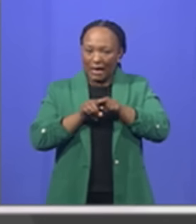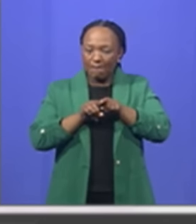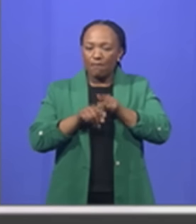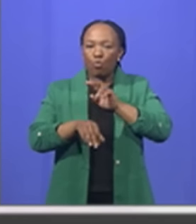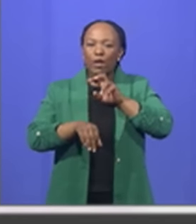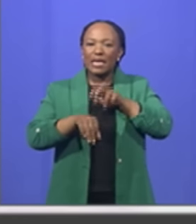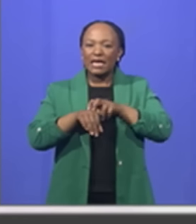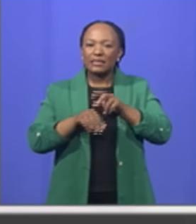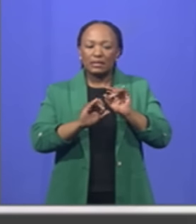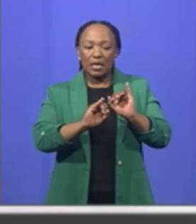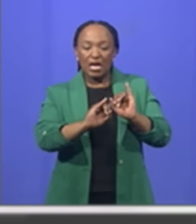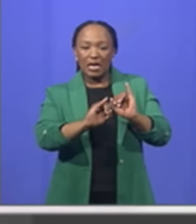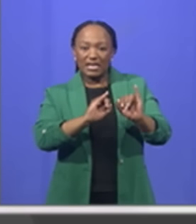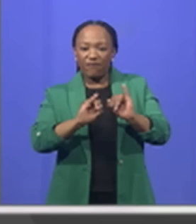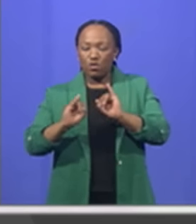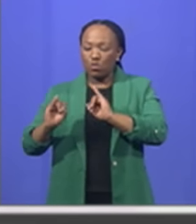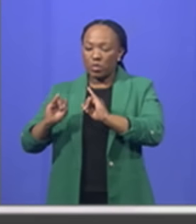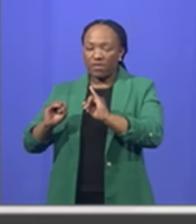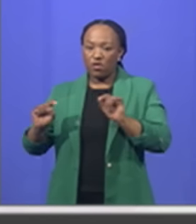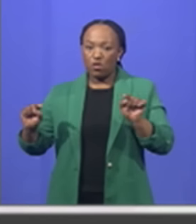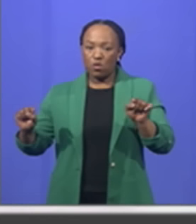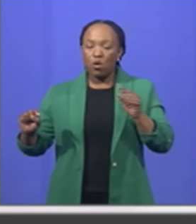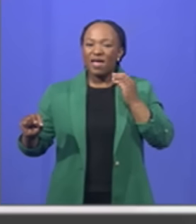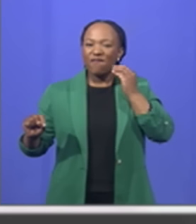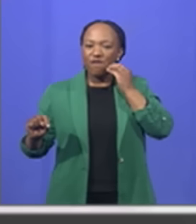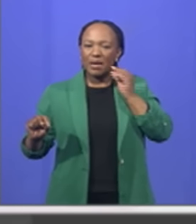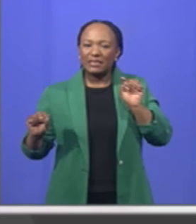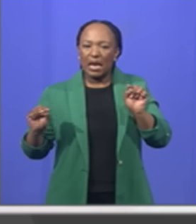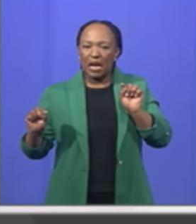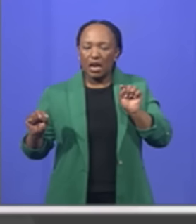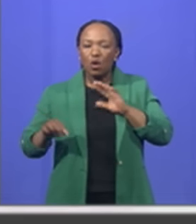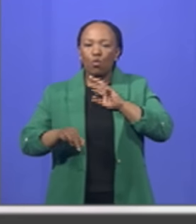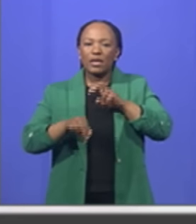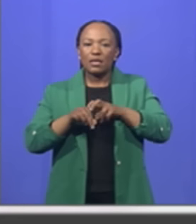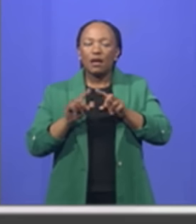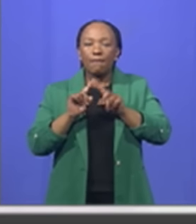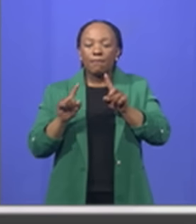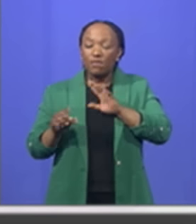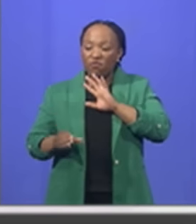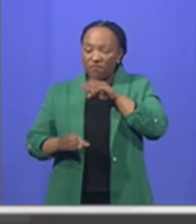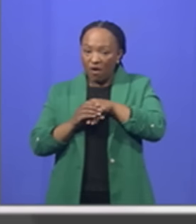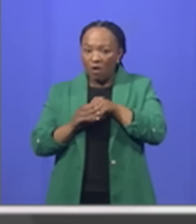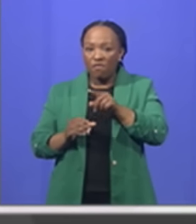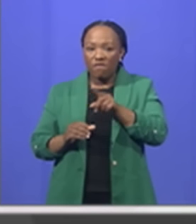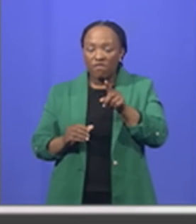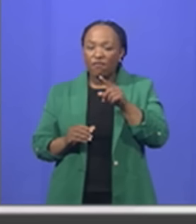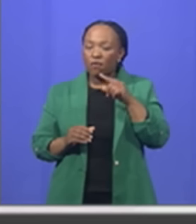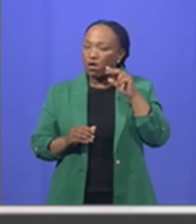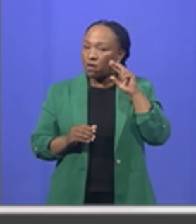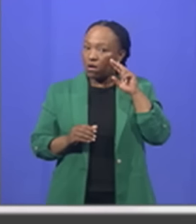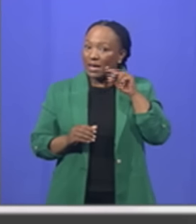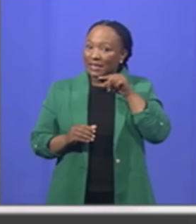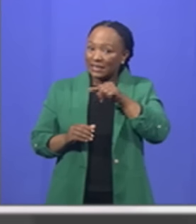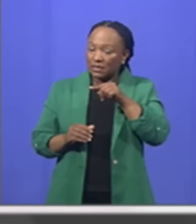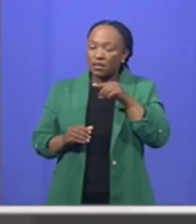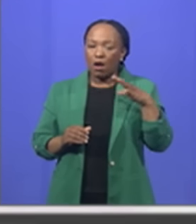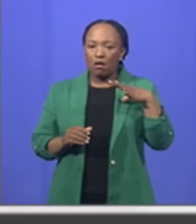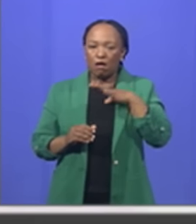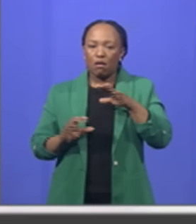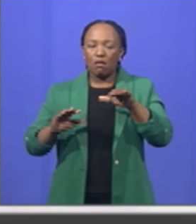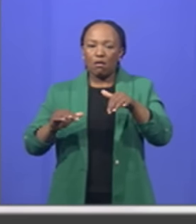to interview and obtain information and evidence from, who have been involved in the Madlanga Commission, who have